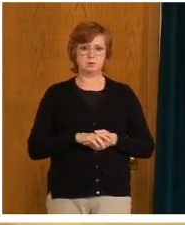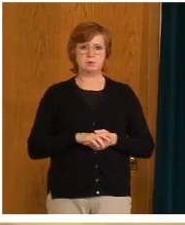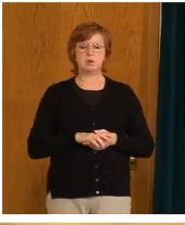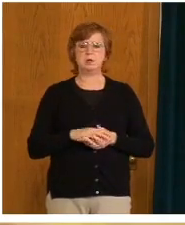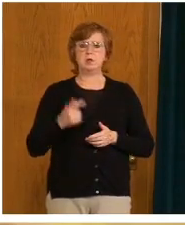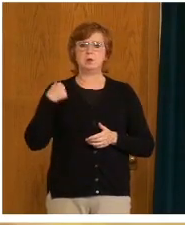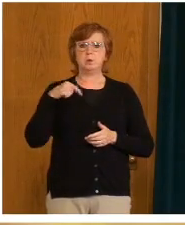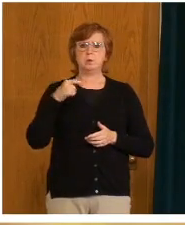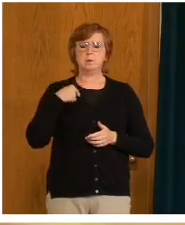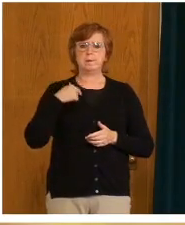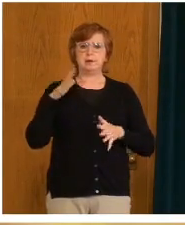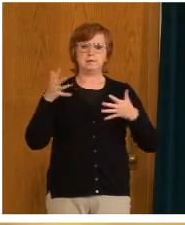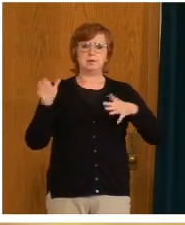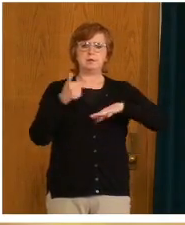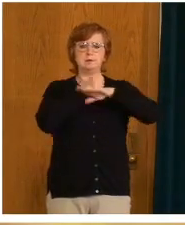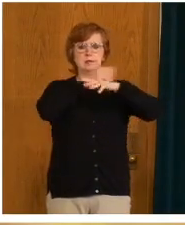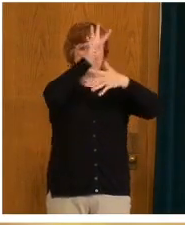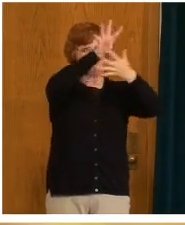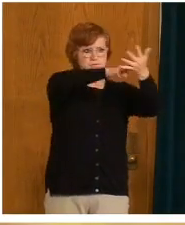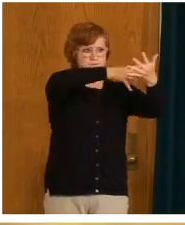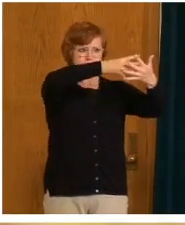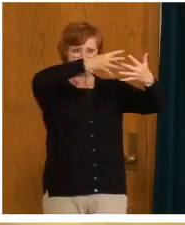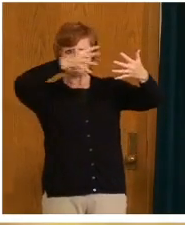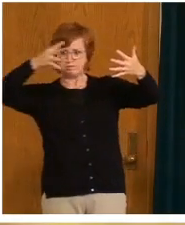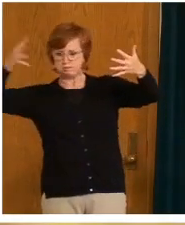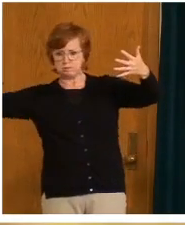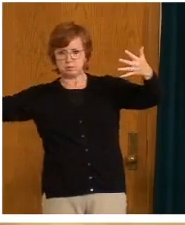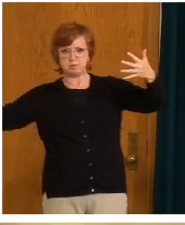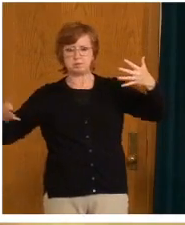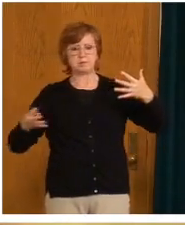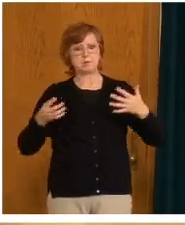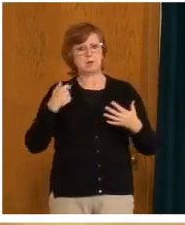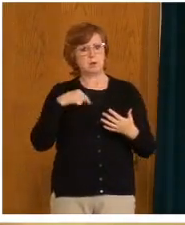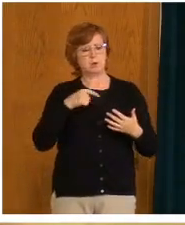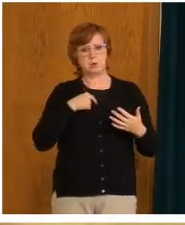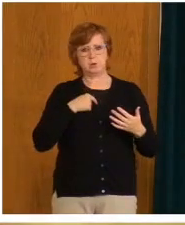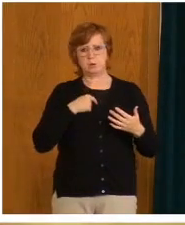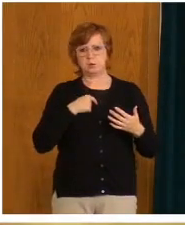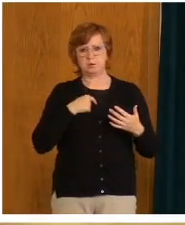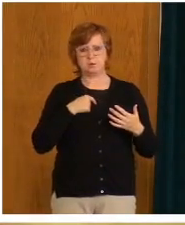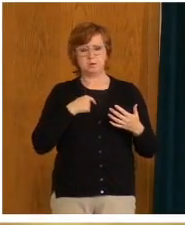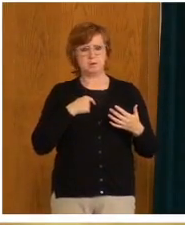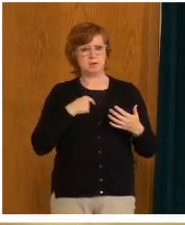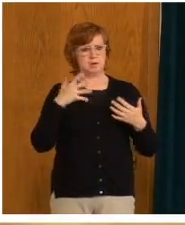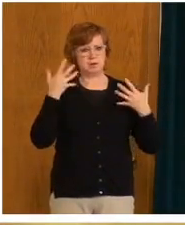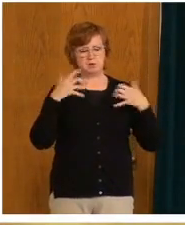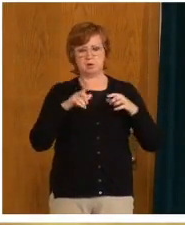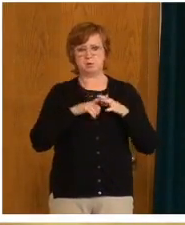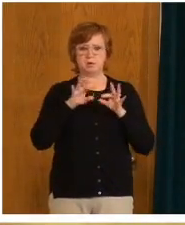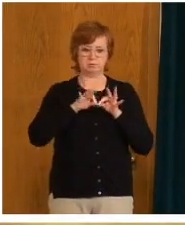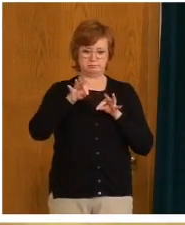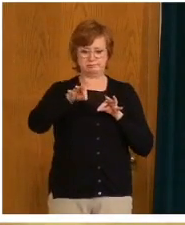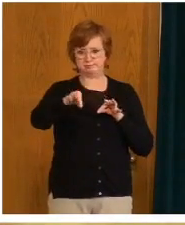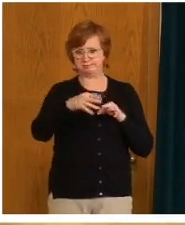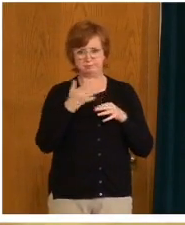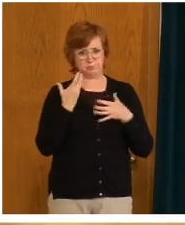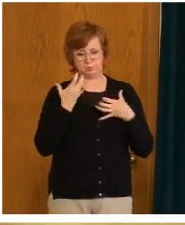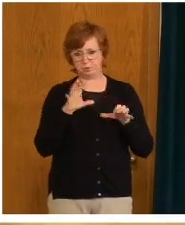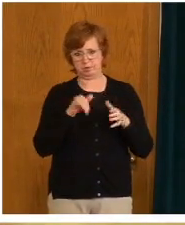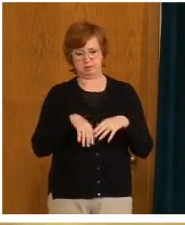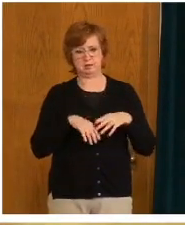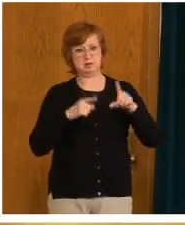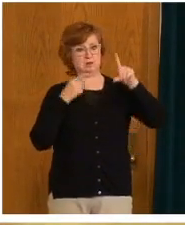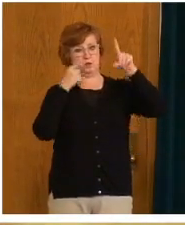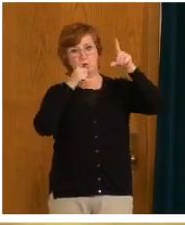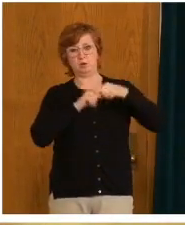whatnot. Where we're able to maneuver those dates, the goal is to not leave these restrictions in indefinitely. The goal is actually quite